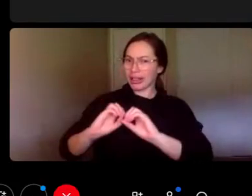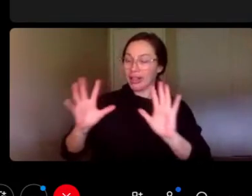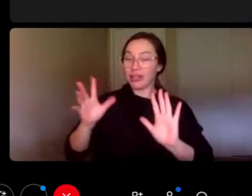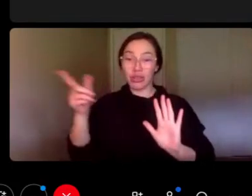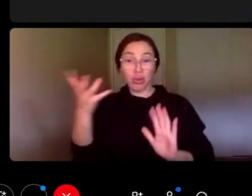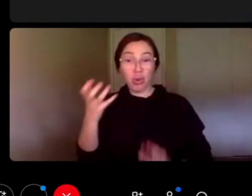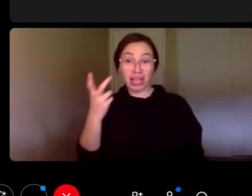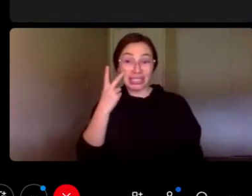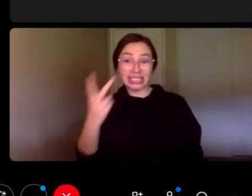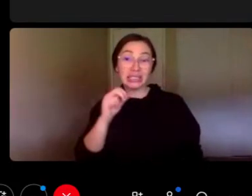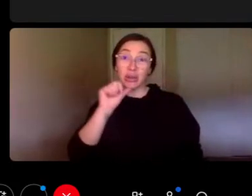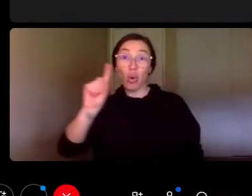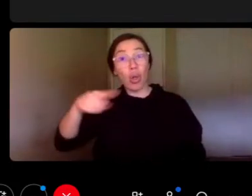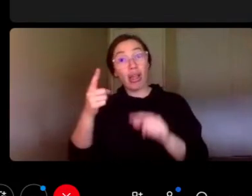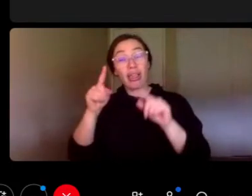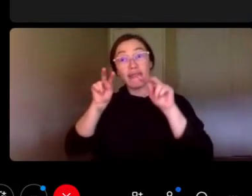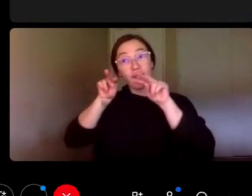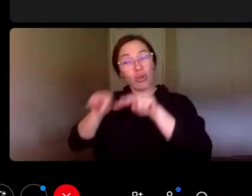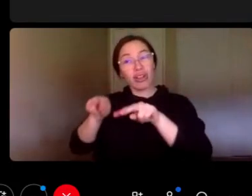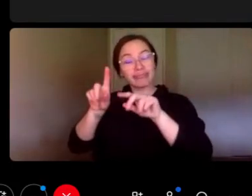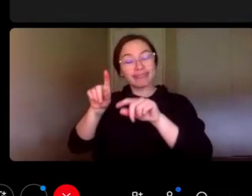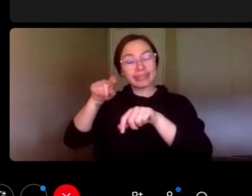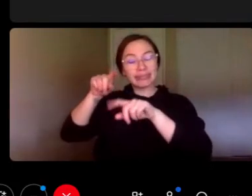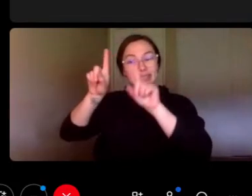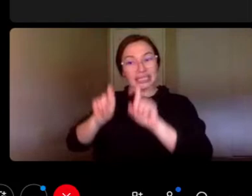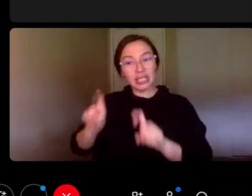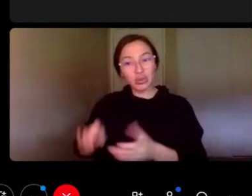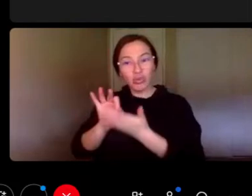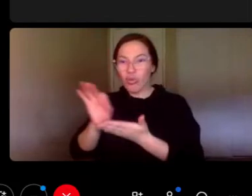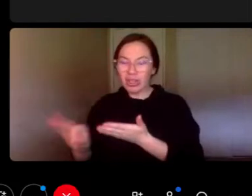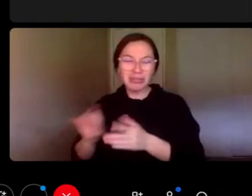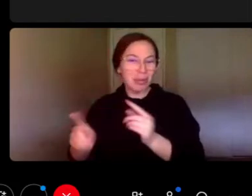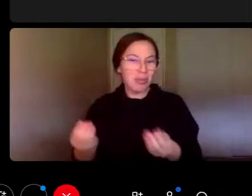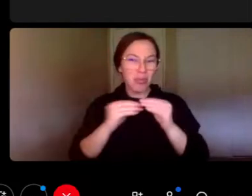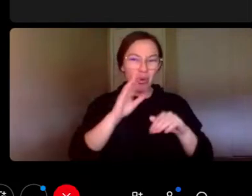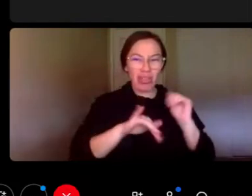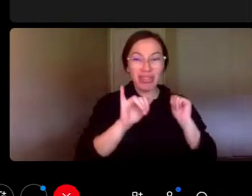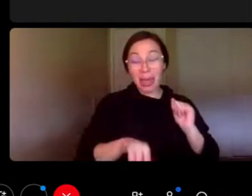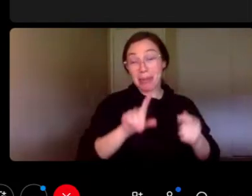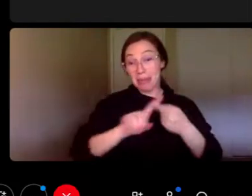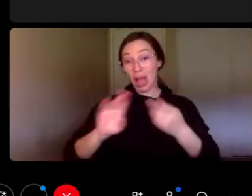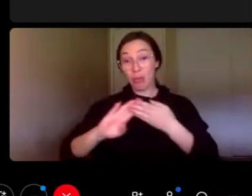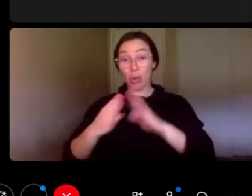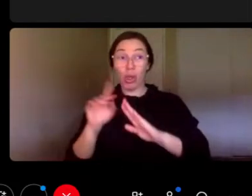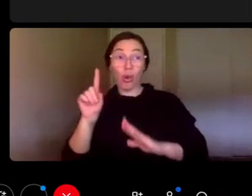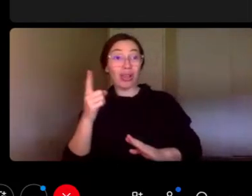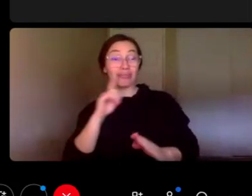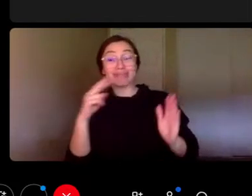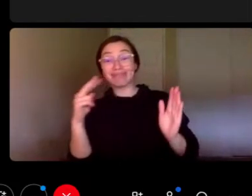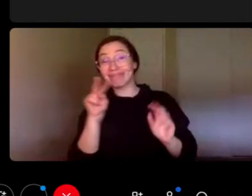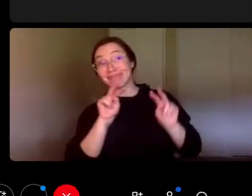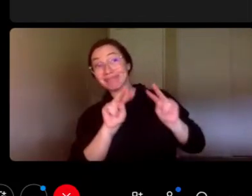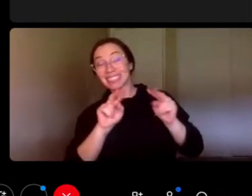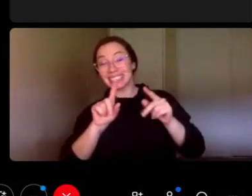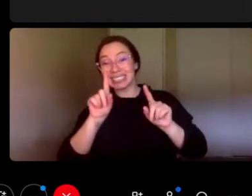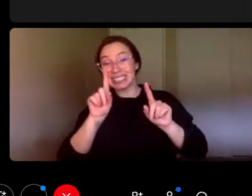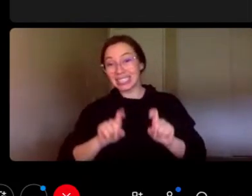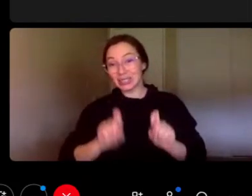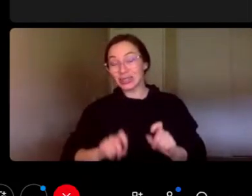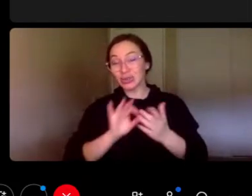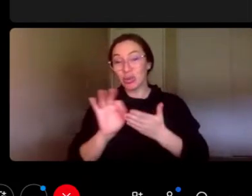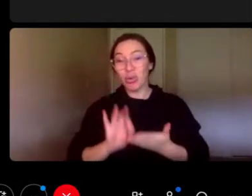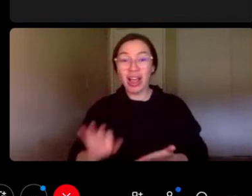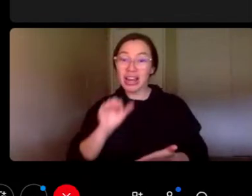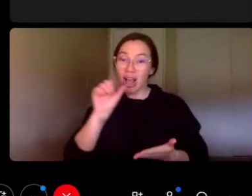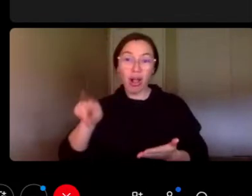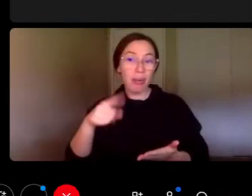that it's not just about test scores, but it's more than that. But test scores is what the community sees. It's not just about